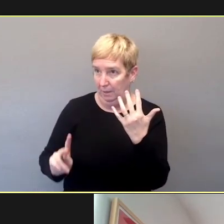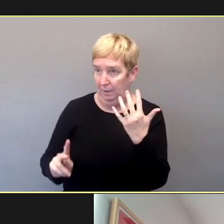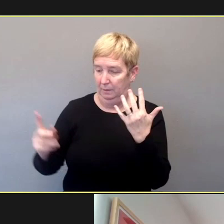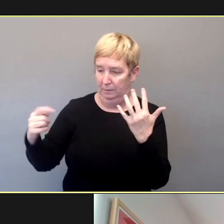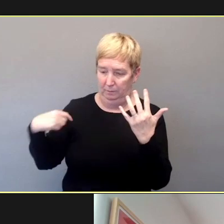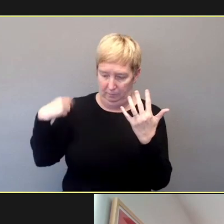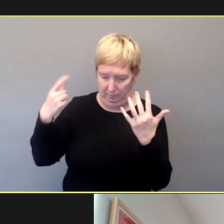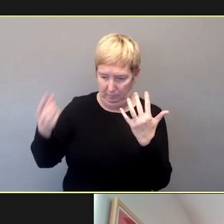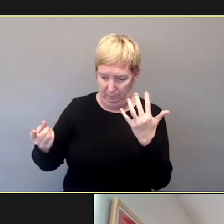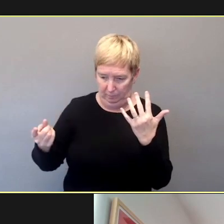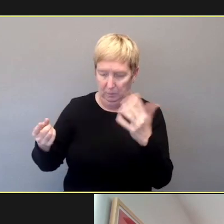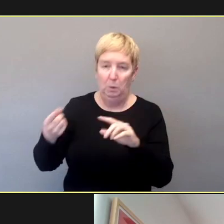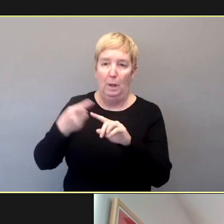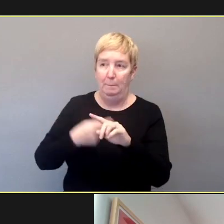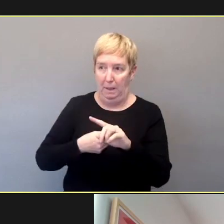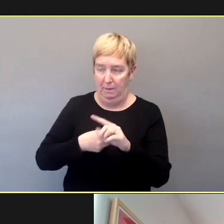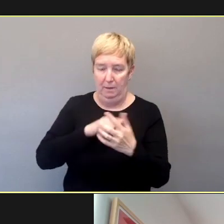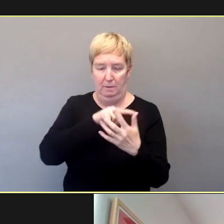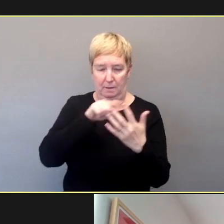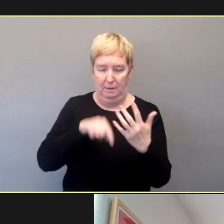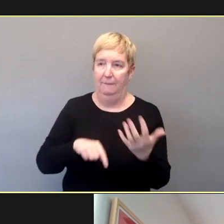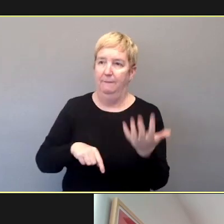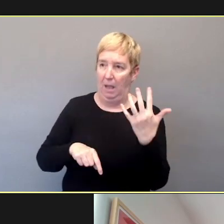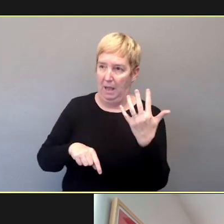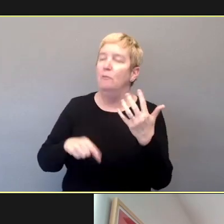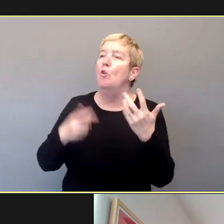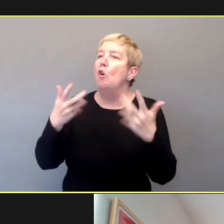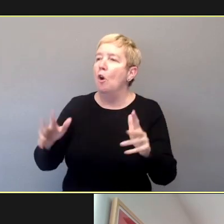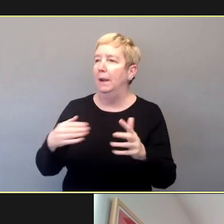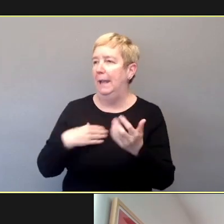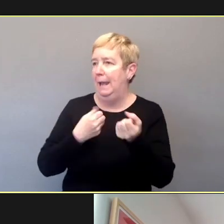past month, were people who were boosted.